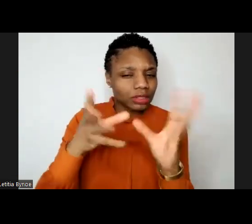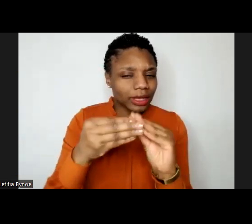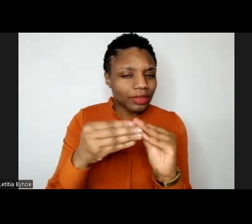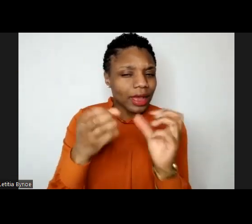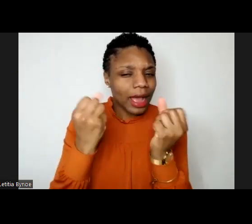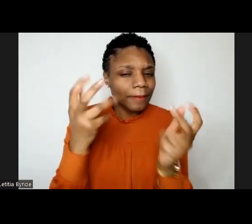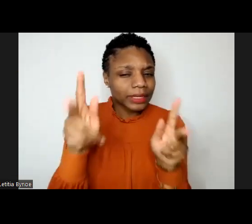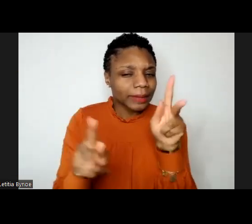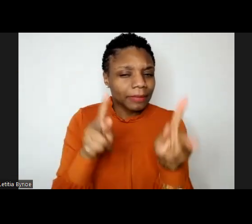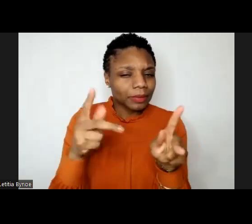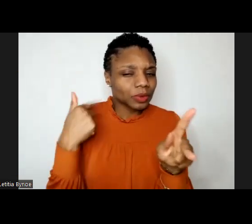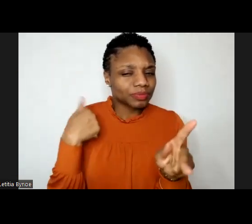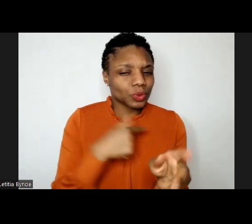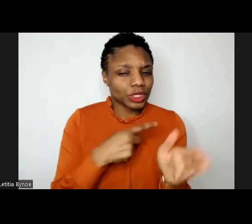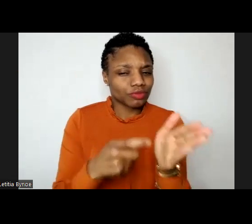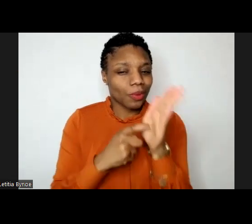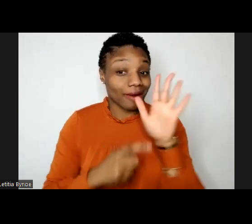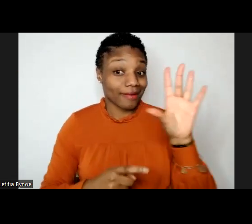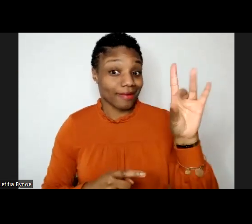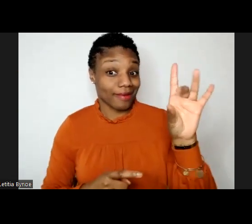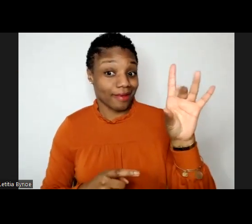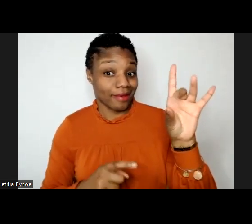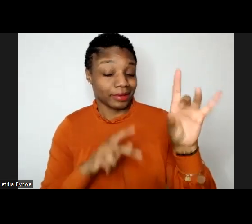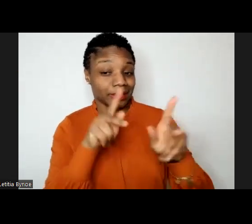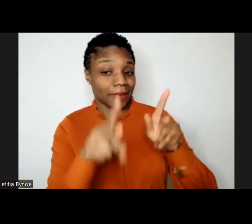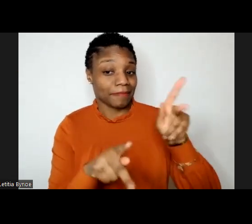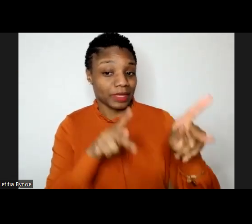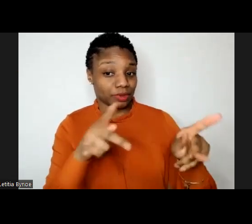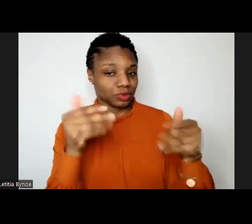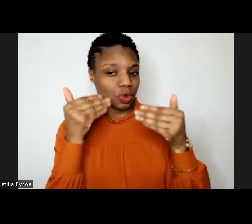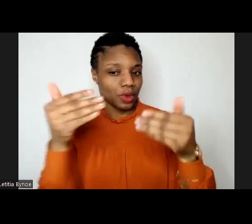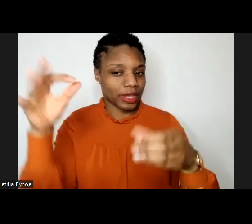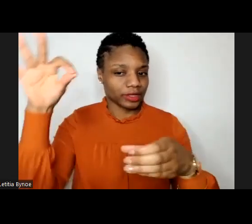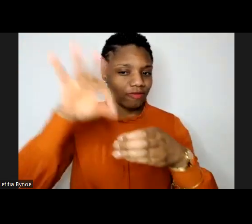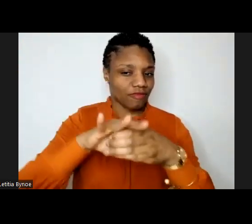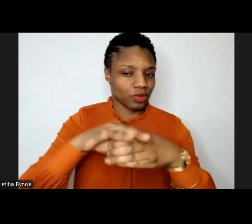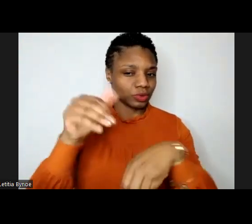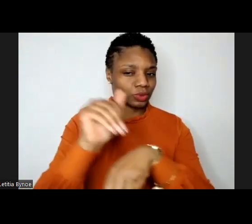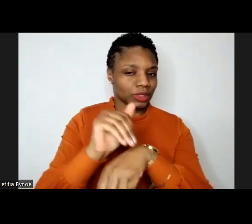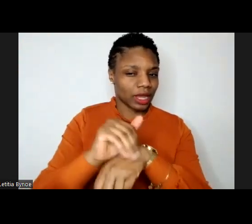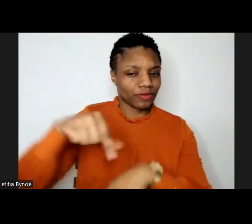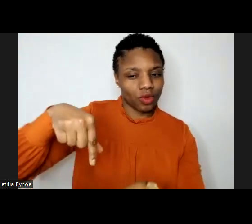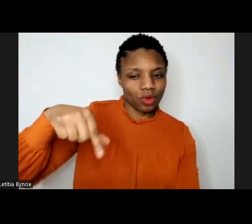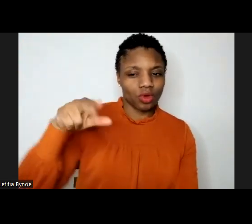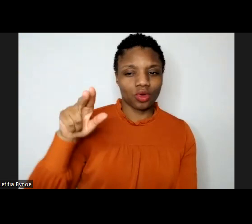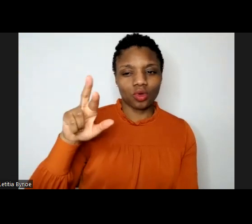We need 7. No, we need 8. yes, I believe we have 8. Okay, thank you.